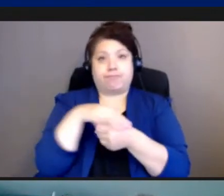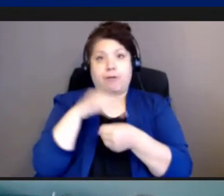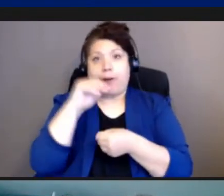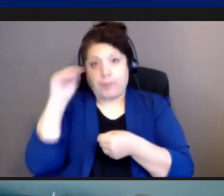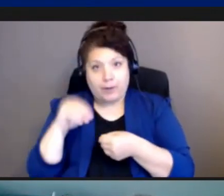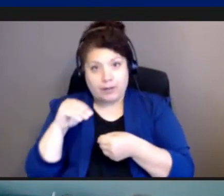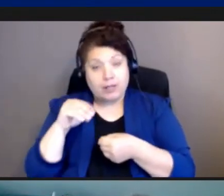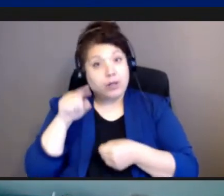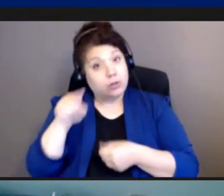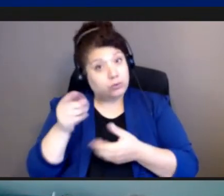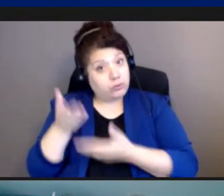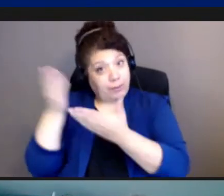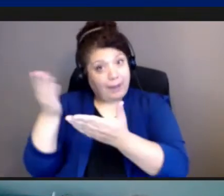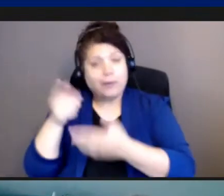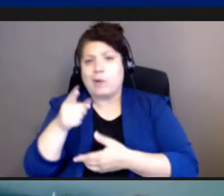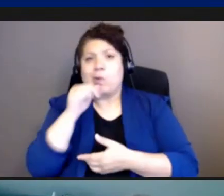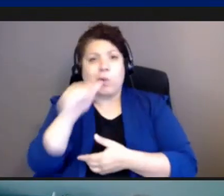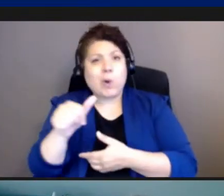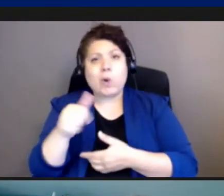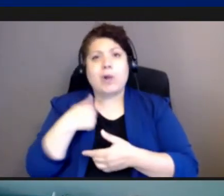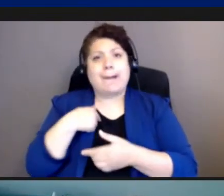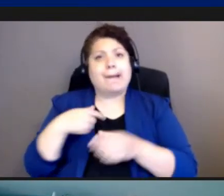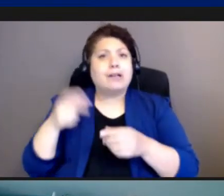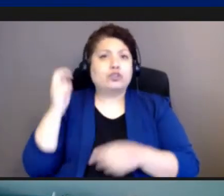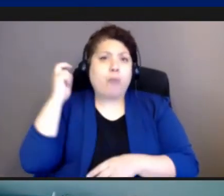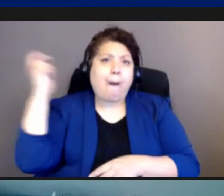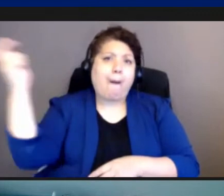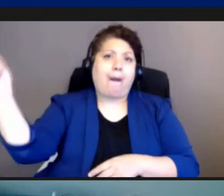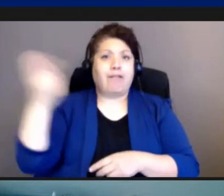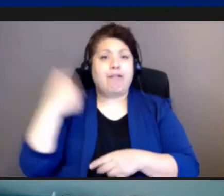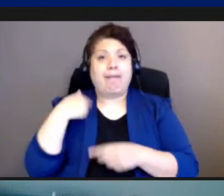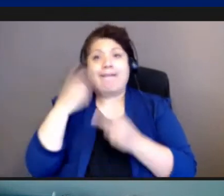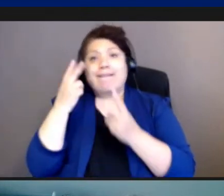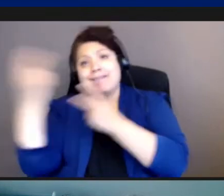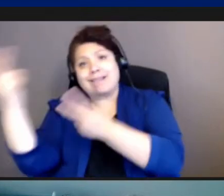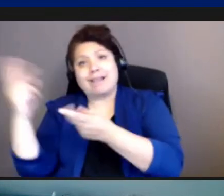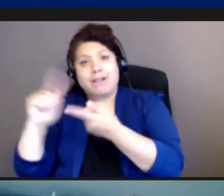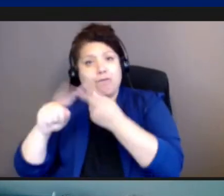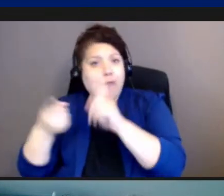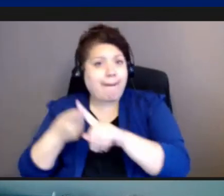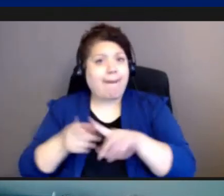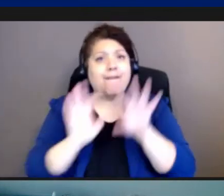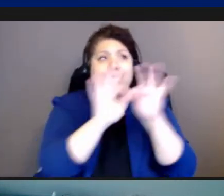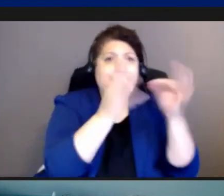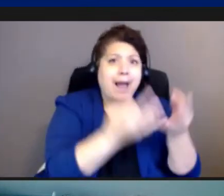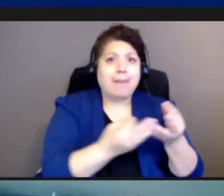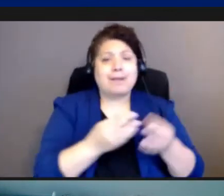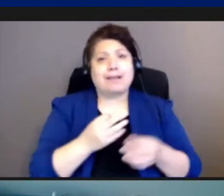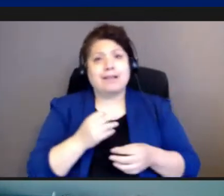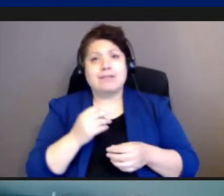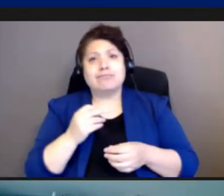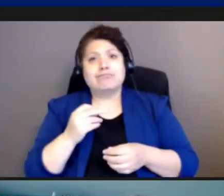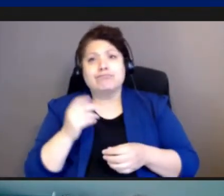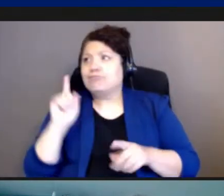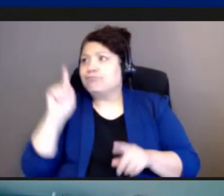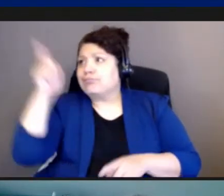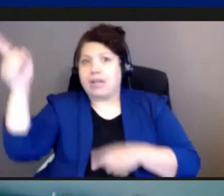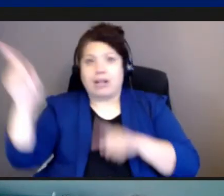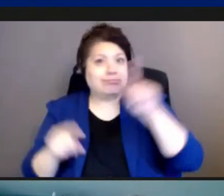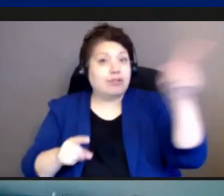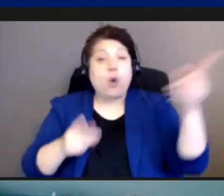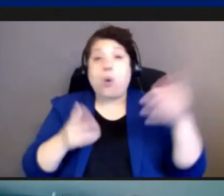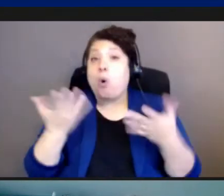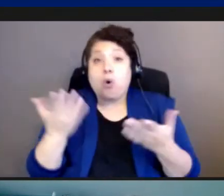people do not leave the city of Ottawa to go visit friends or family, and at the same time recommending that students not leave